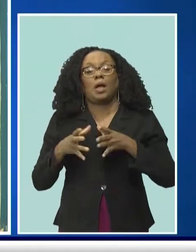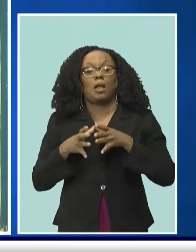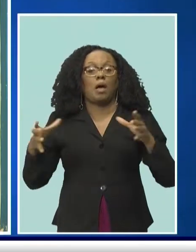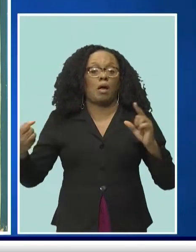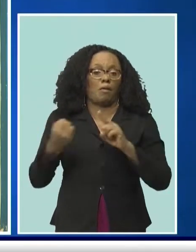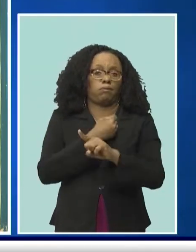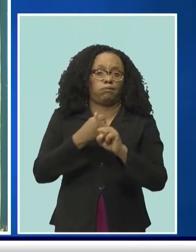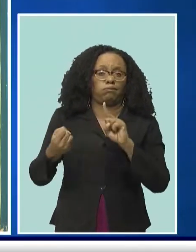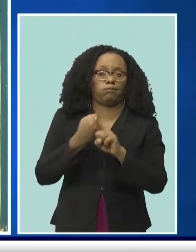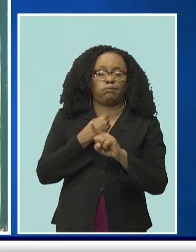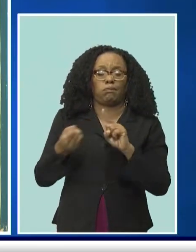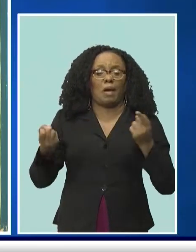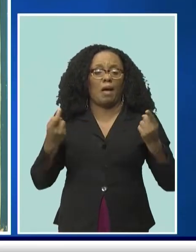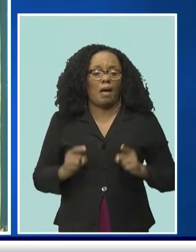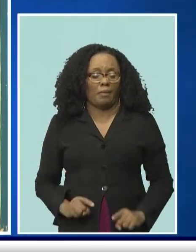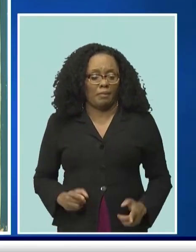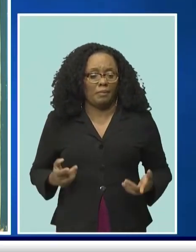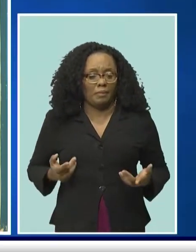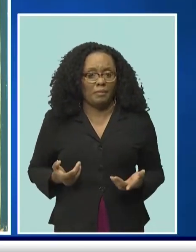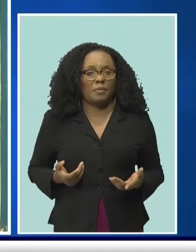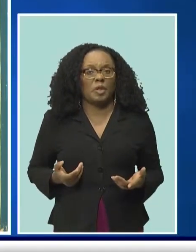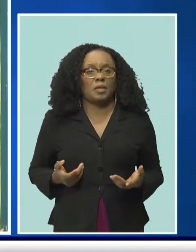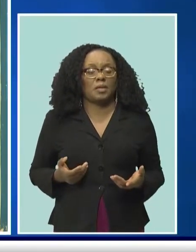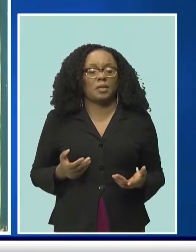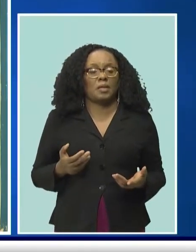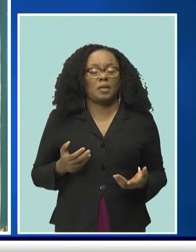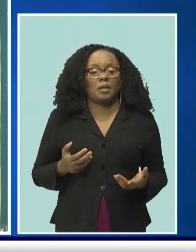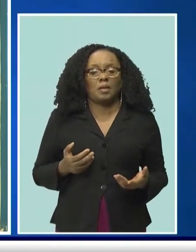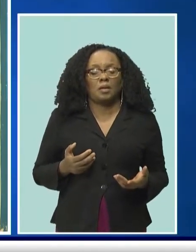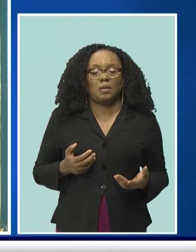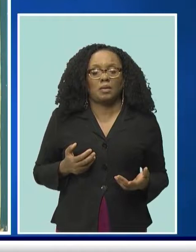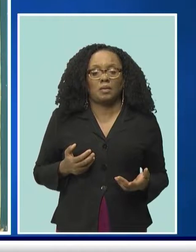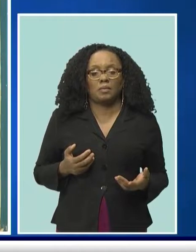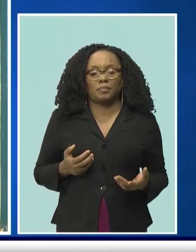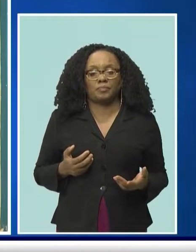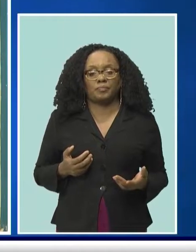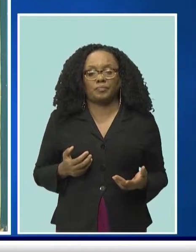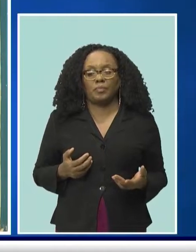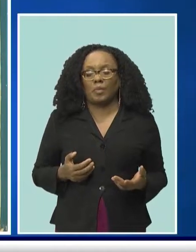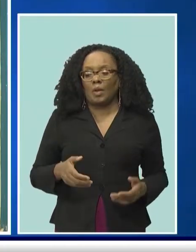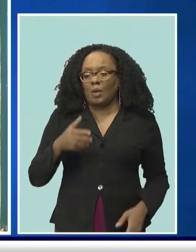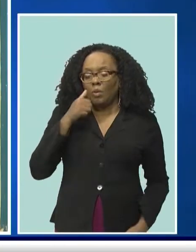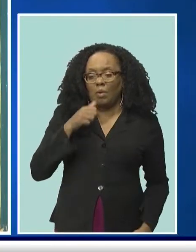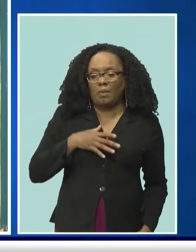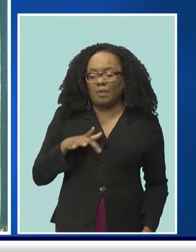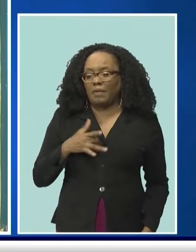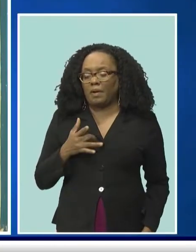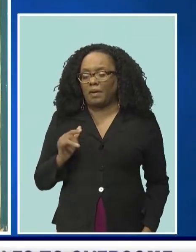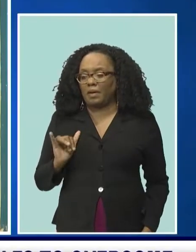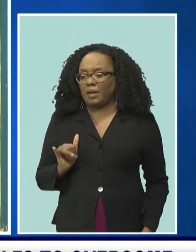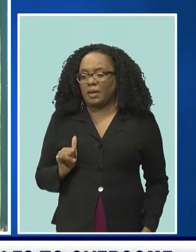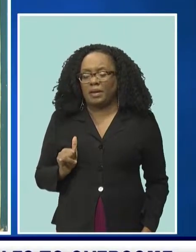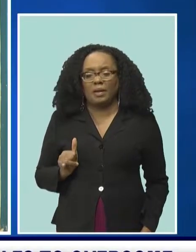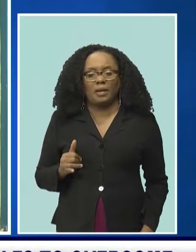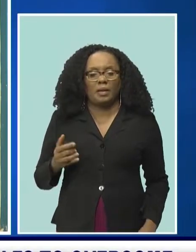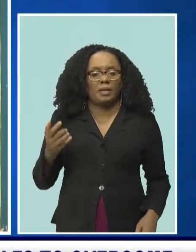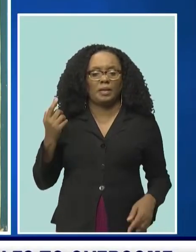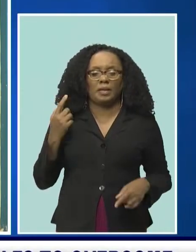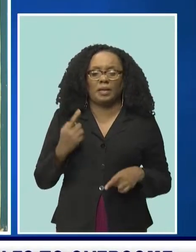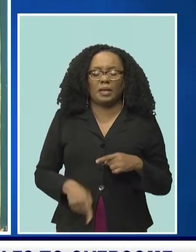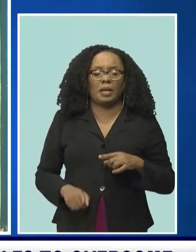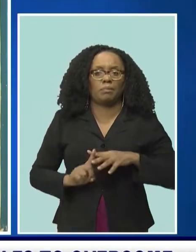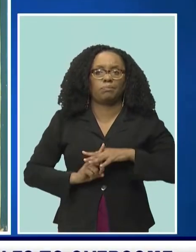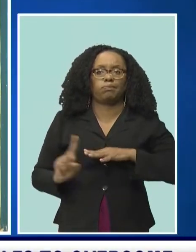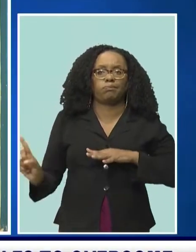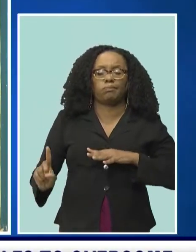spread of the virus. Women found themselves in households where there was no escape, even if temporary, from the